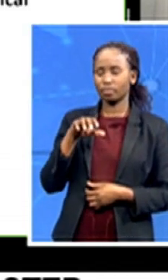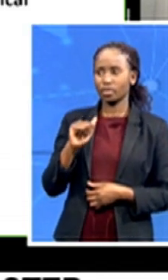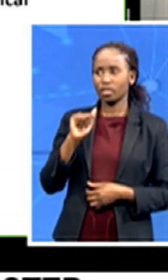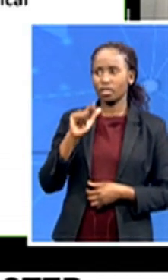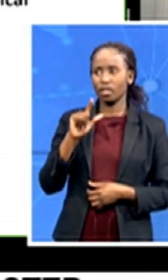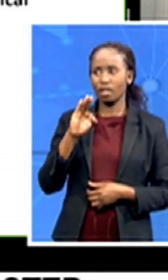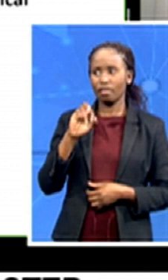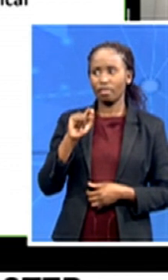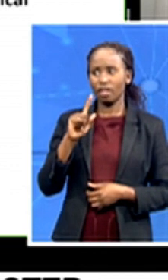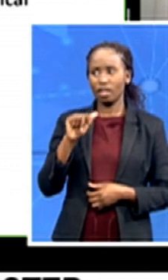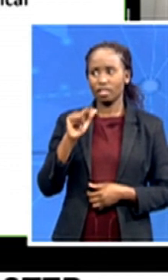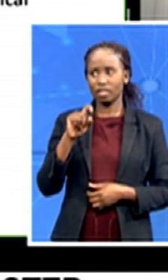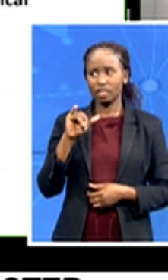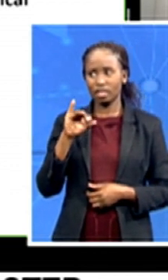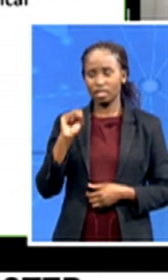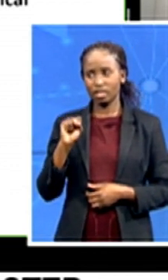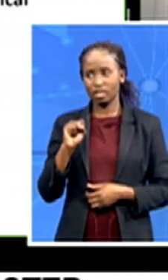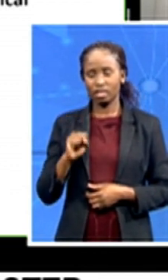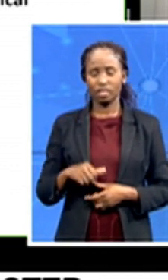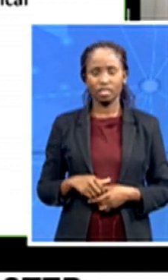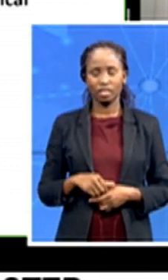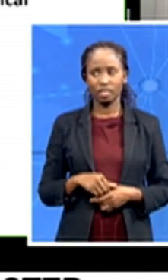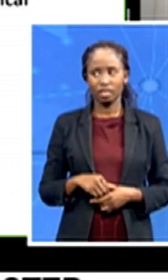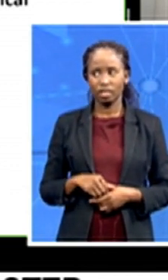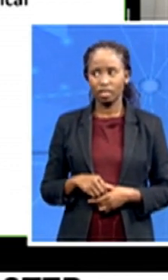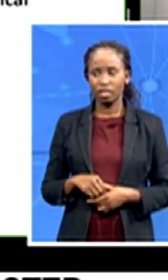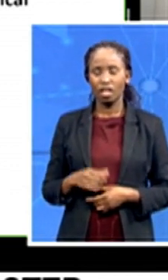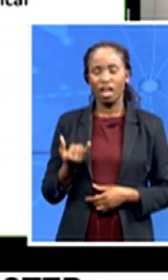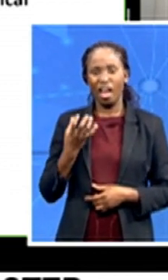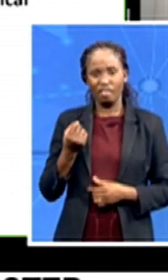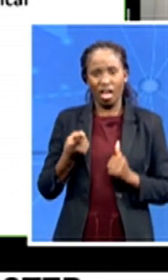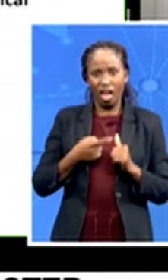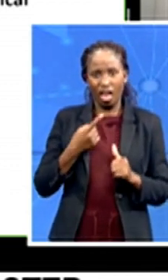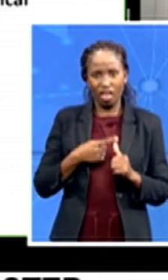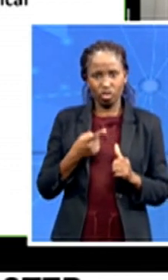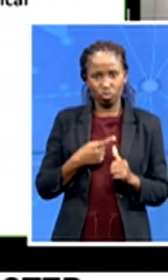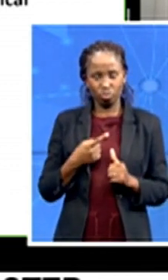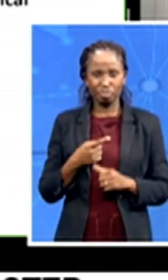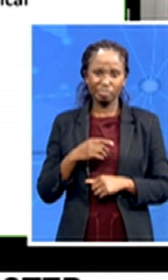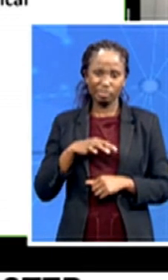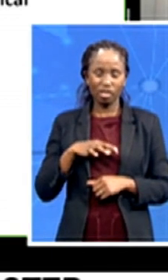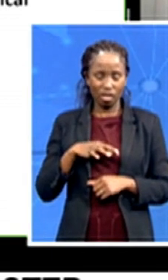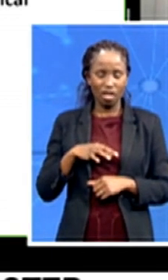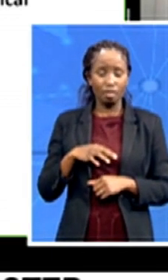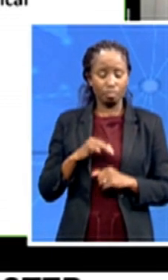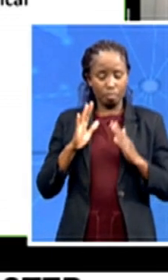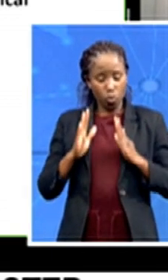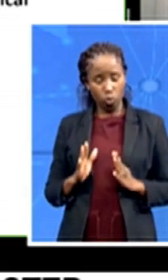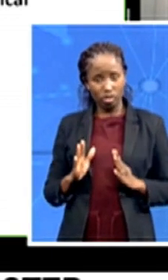the second point is there strong evidence to confirm another cause for this